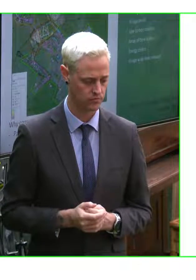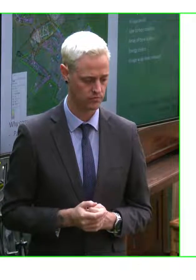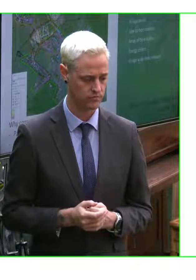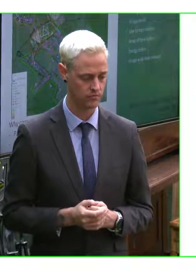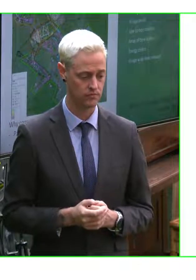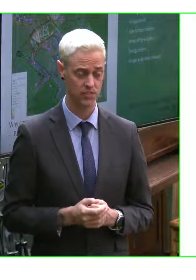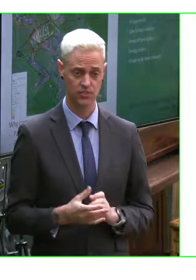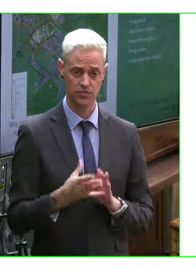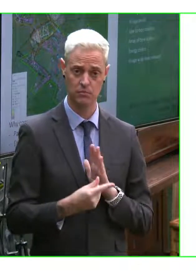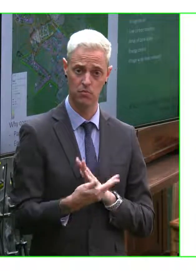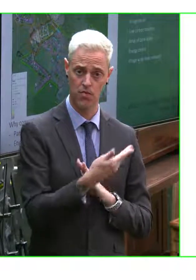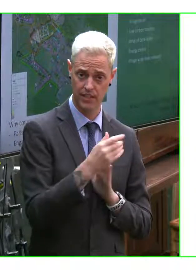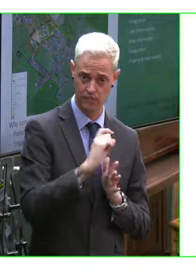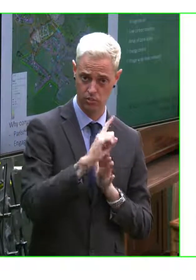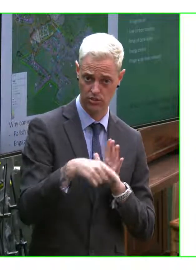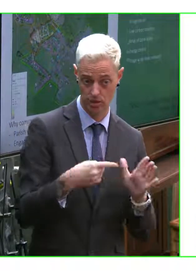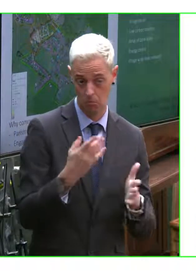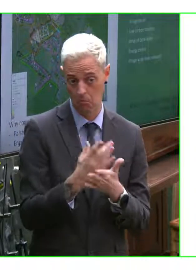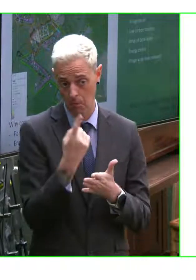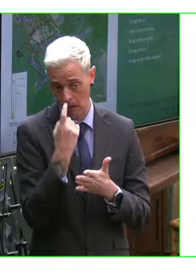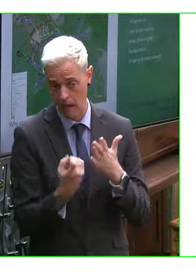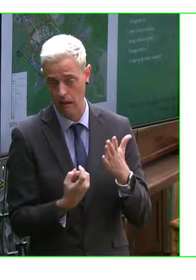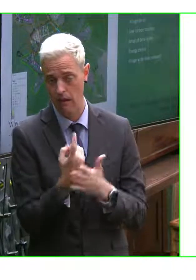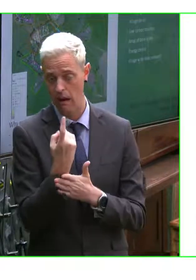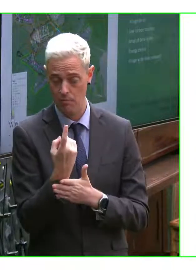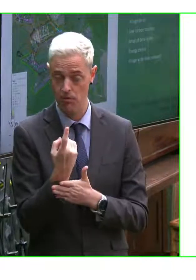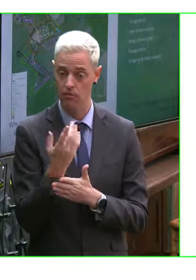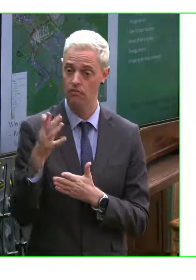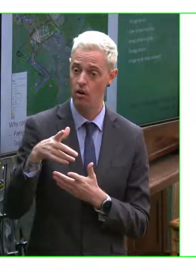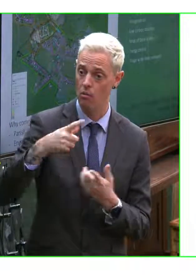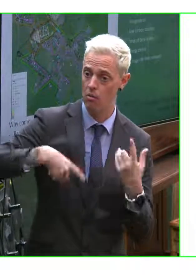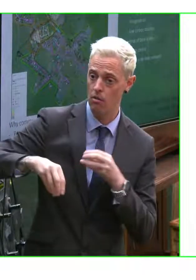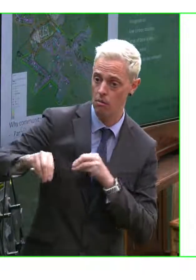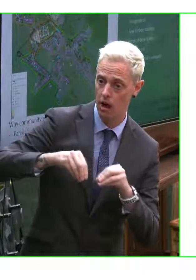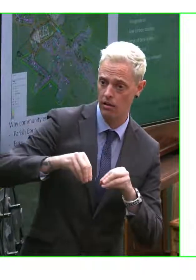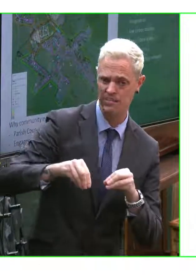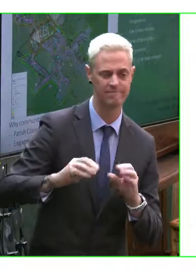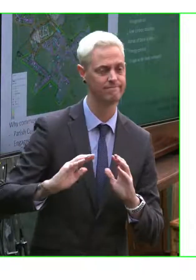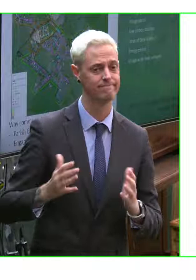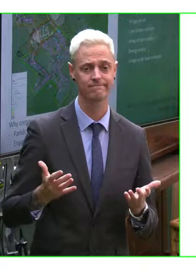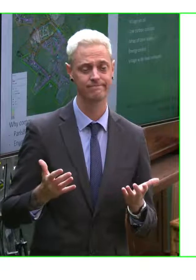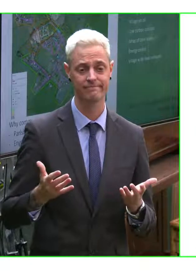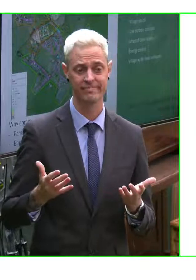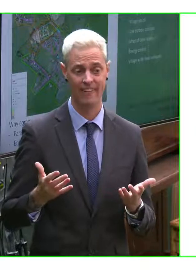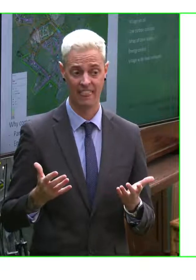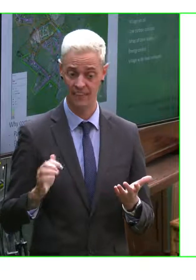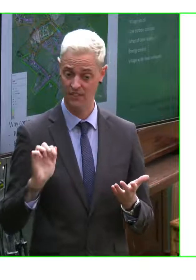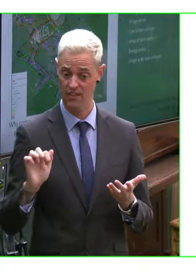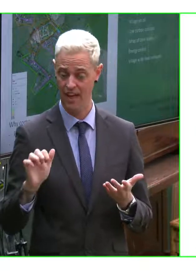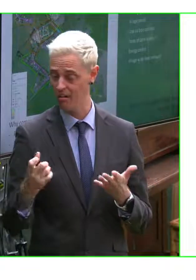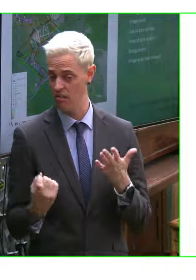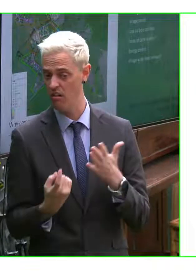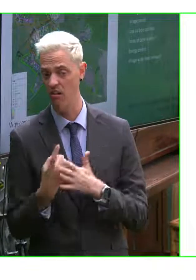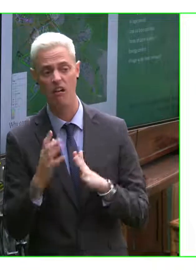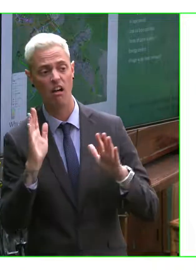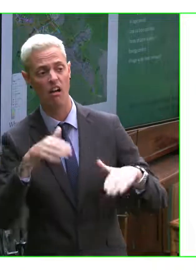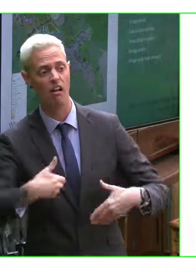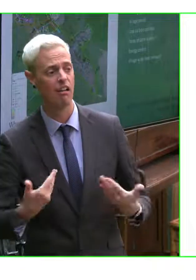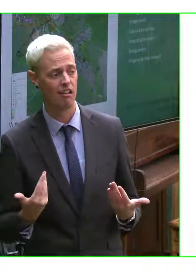kind of project is that would it happen delivered by the market? And probably not. The market's probably not going to be particularly